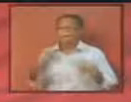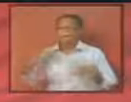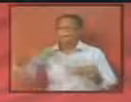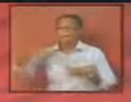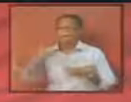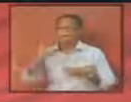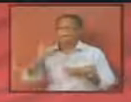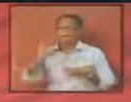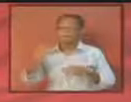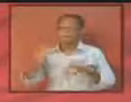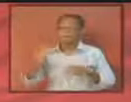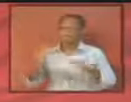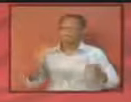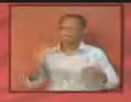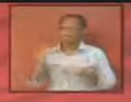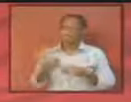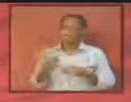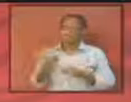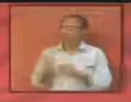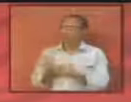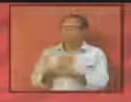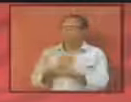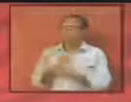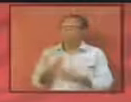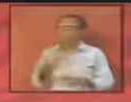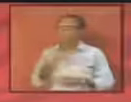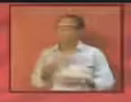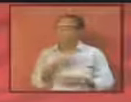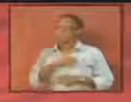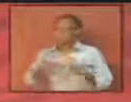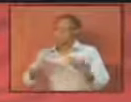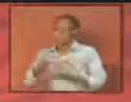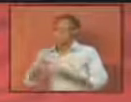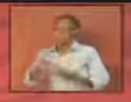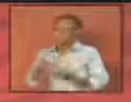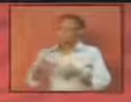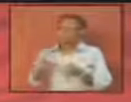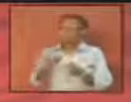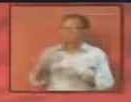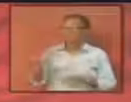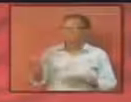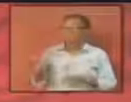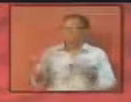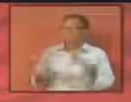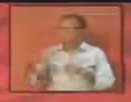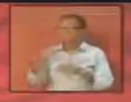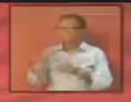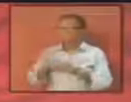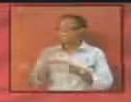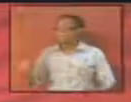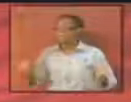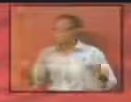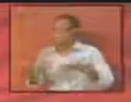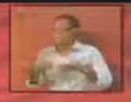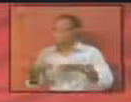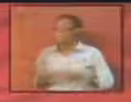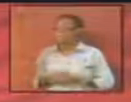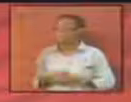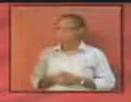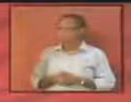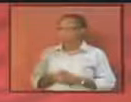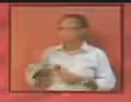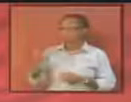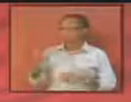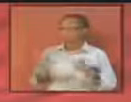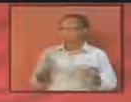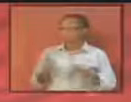people will also have P1, and the answer is yes. If I'm infected with a particular variant, that is the variant that I'm going to